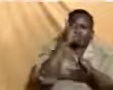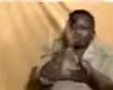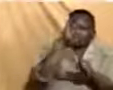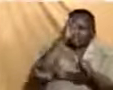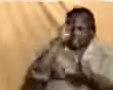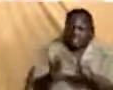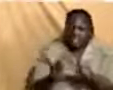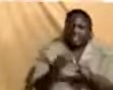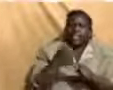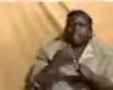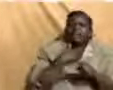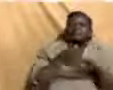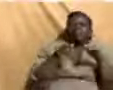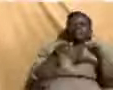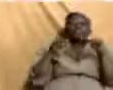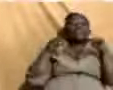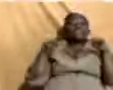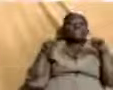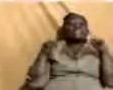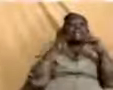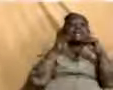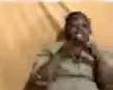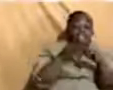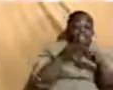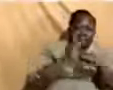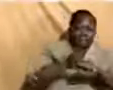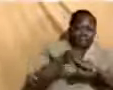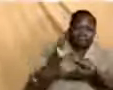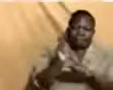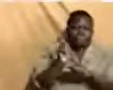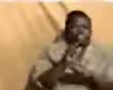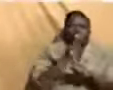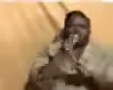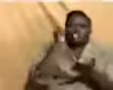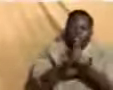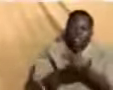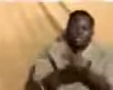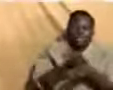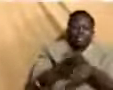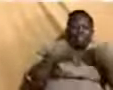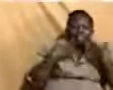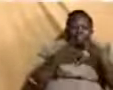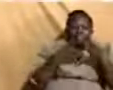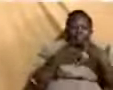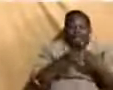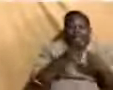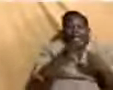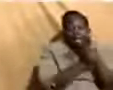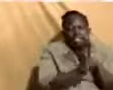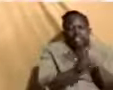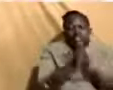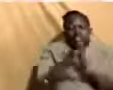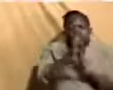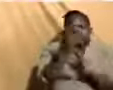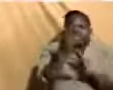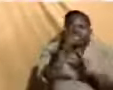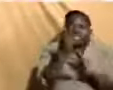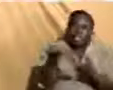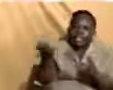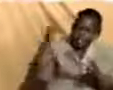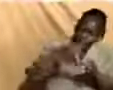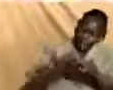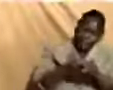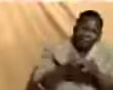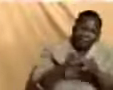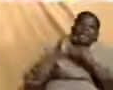wait until he's no longer in office. And that is where Article 143, Clause 3 comes in, limitation